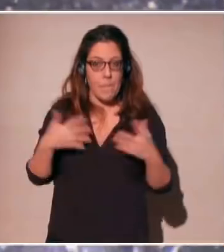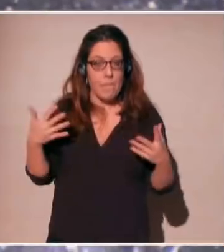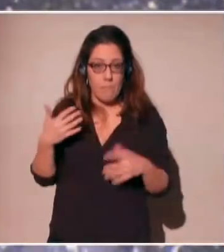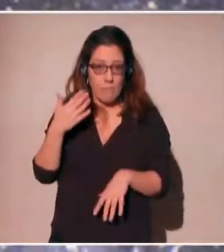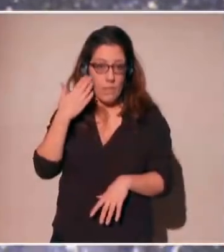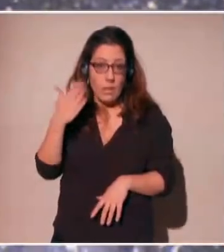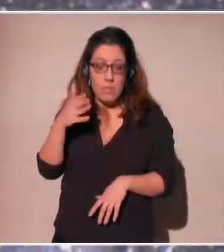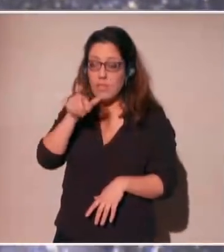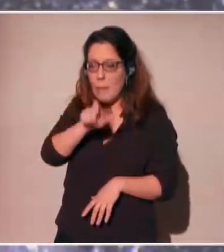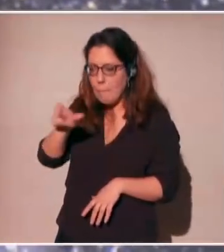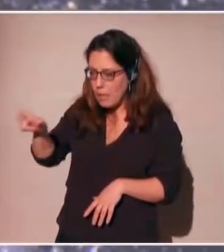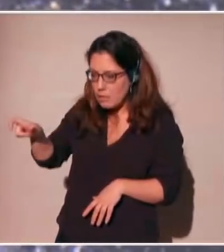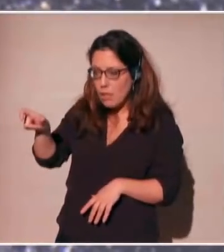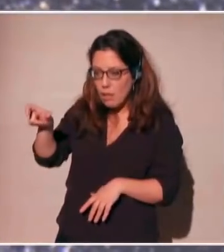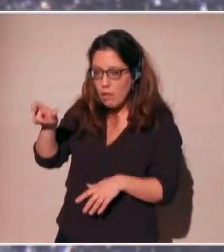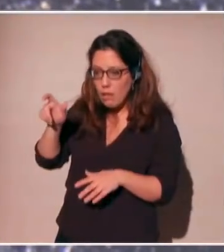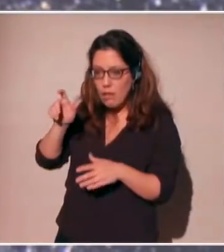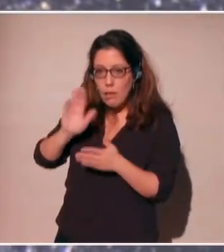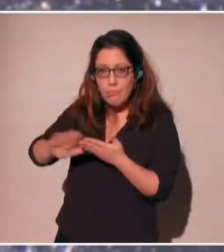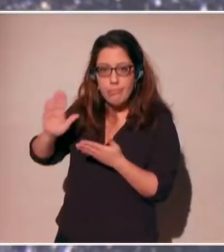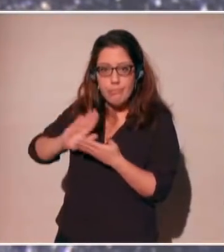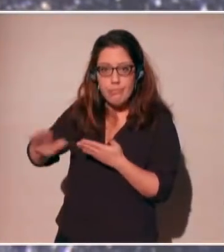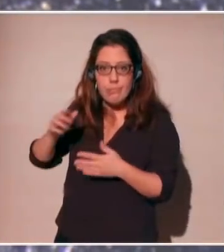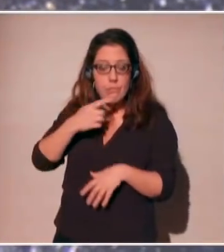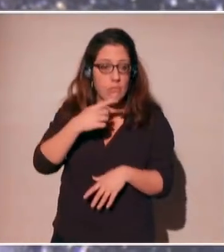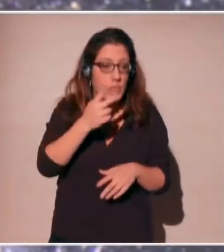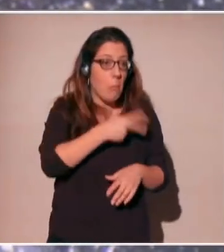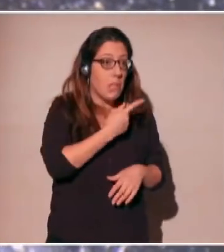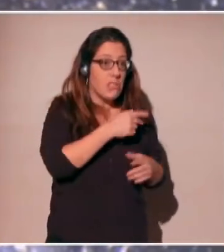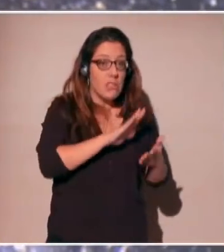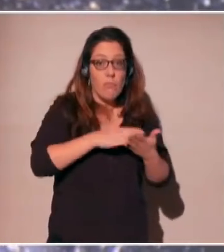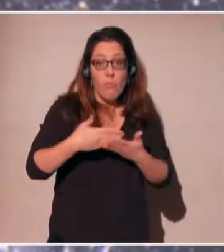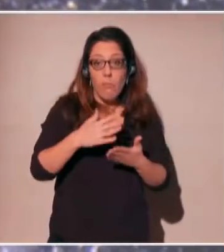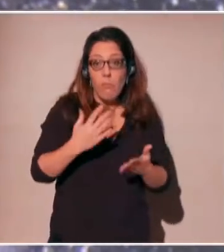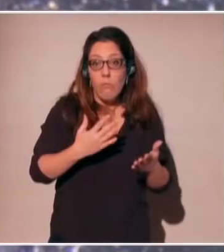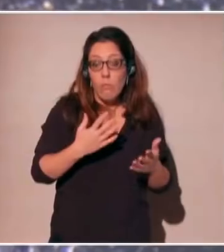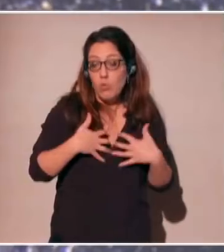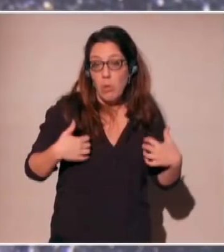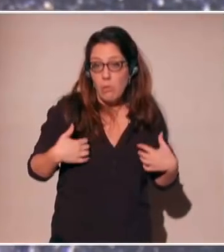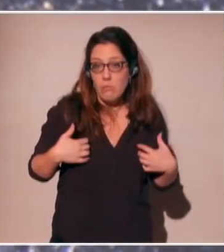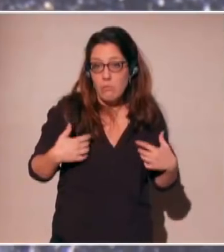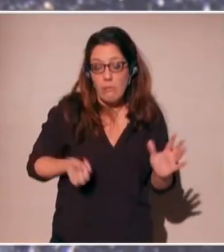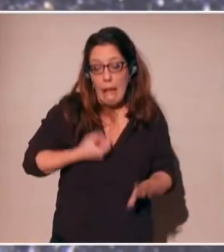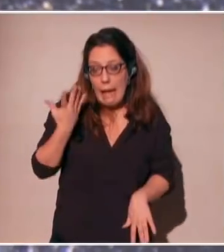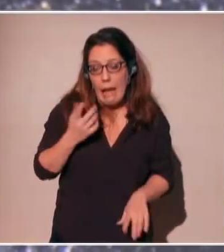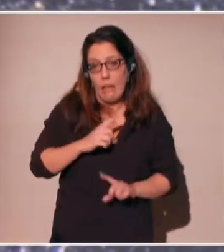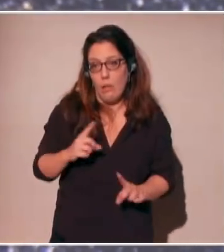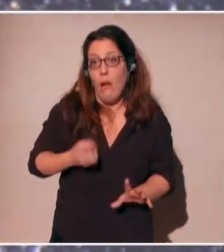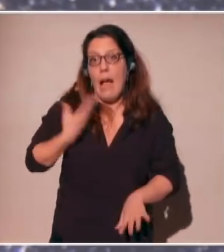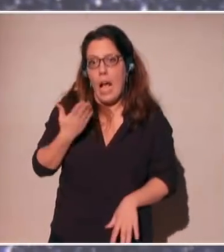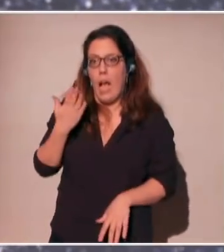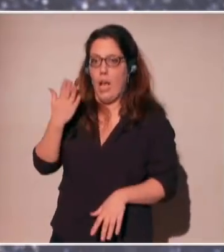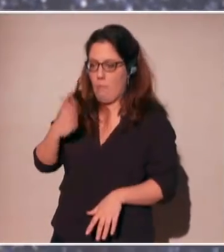science and not an art. But if I've just shown you that computers can take into account much of the variability